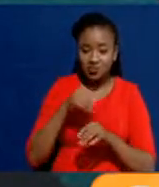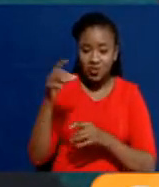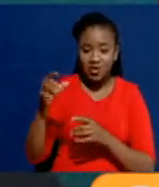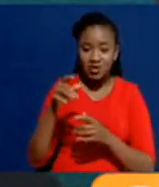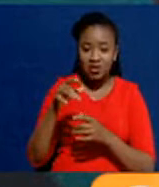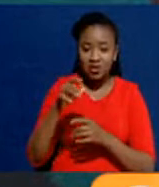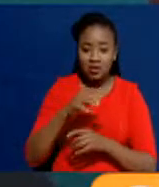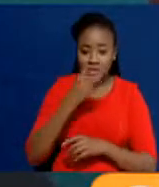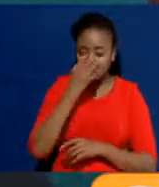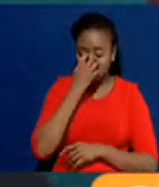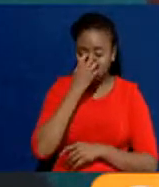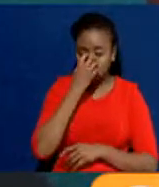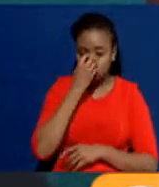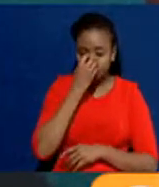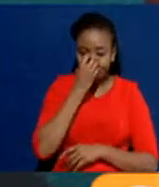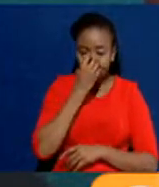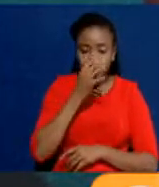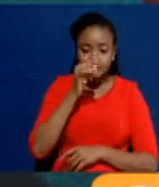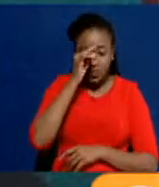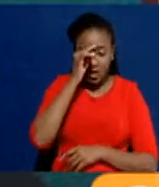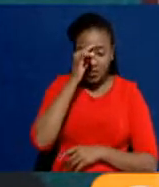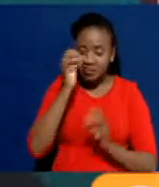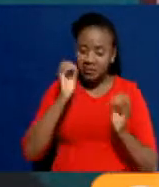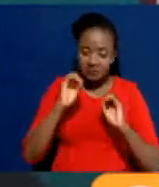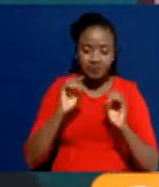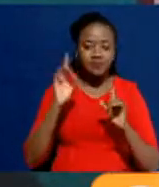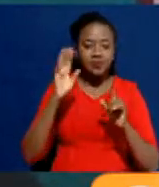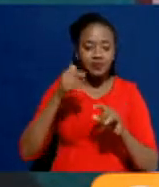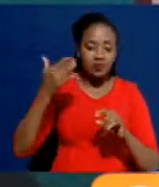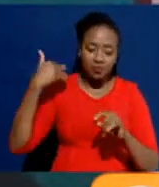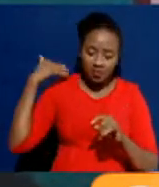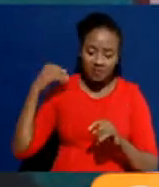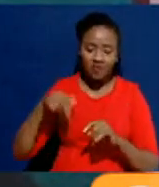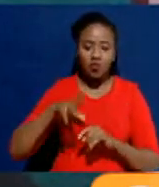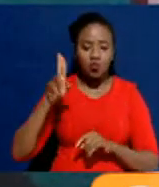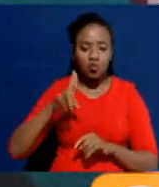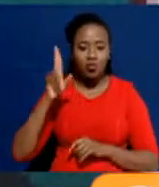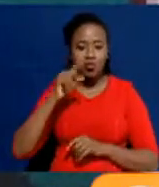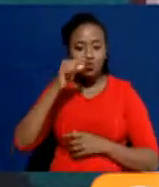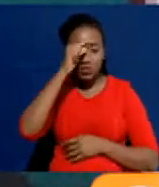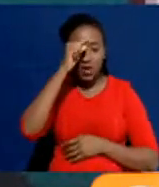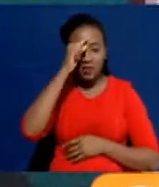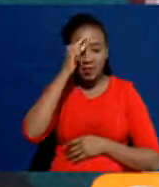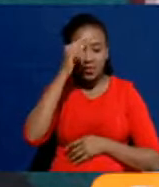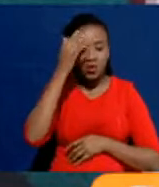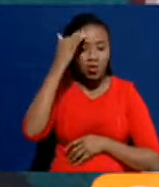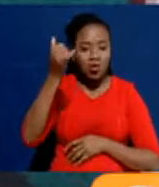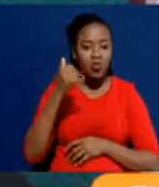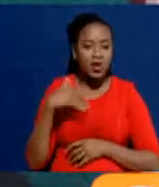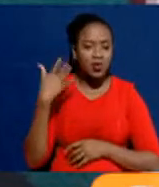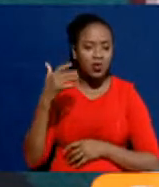William Ruto. It started way back with the administration of President Uhuru Kenyatta. Because the